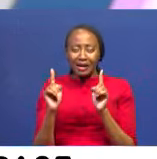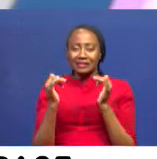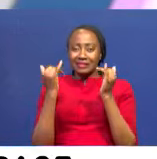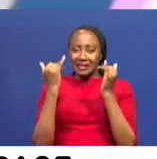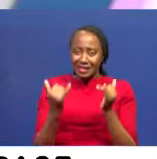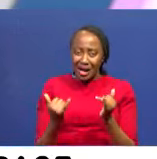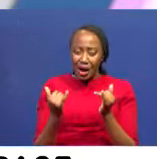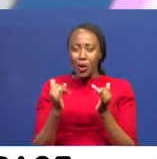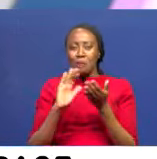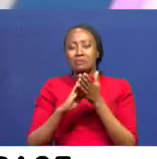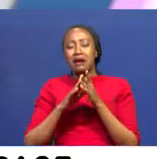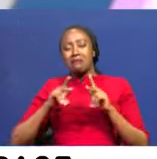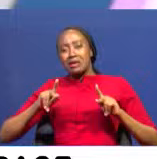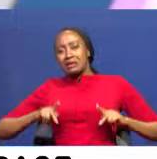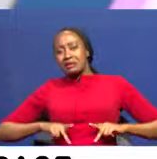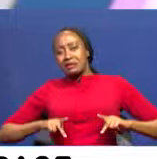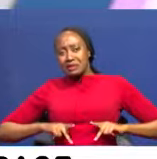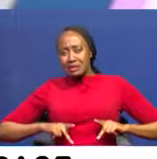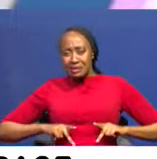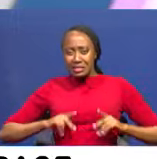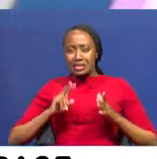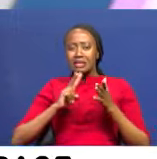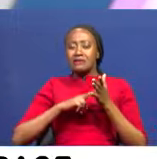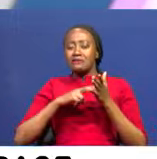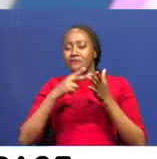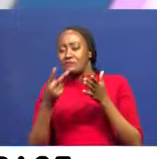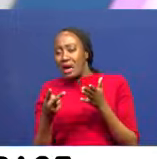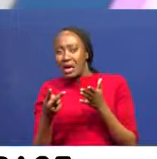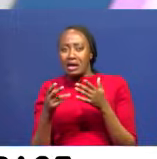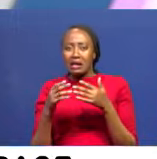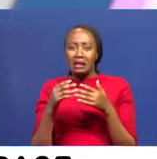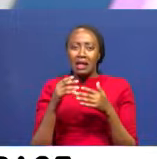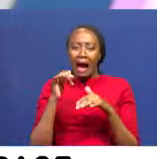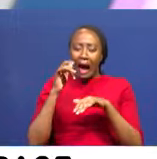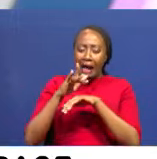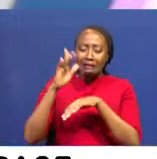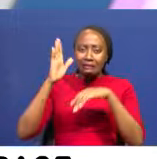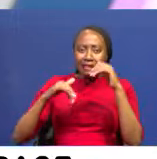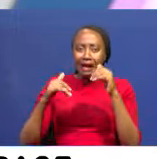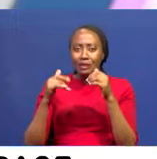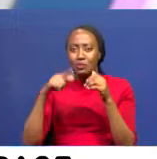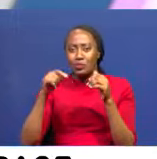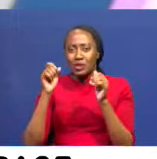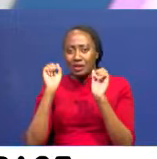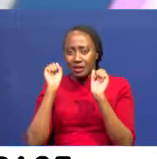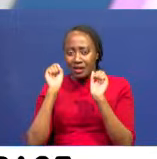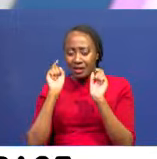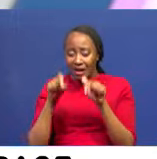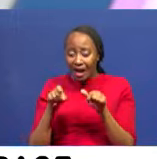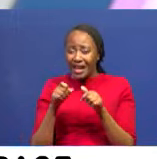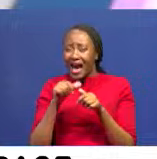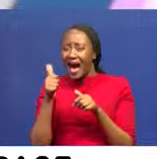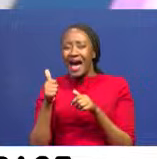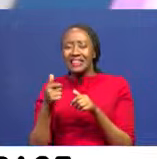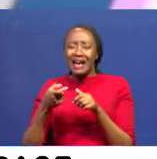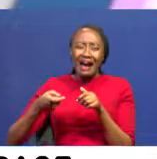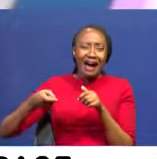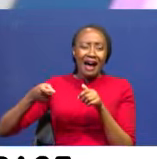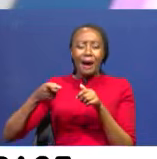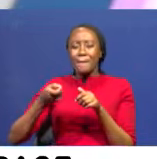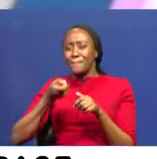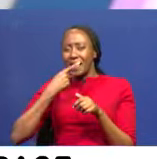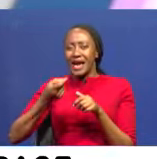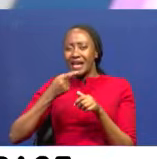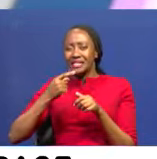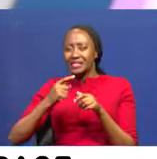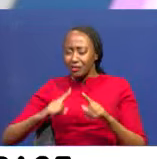kidney failure earlier than we should. We are having patients who are on too many medications. And